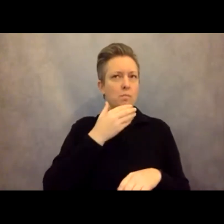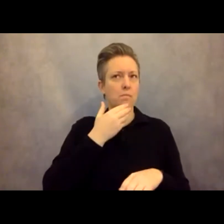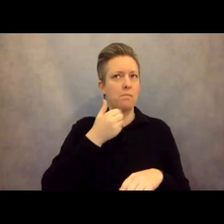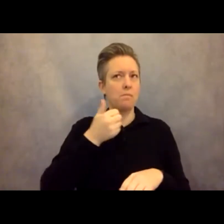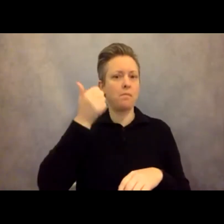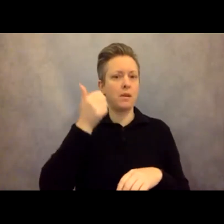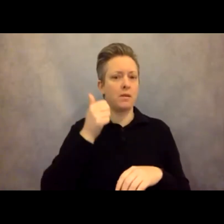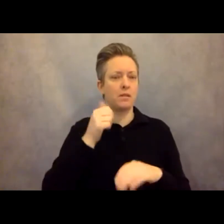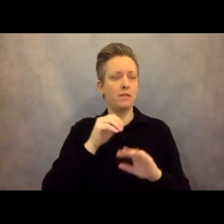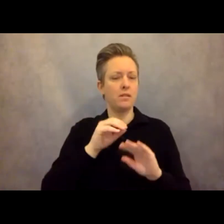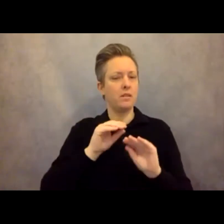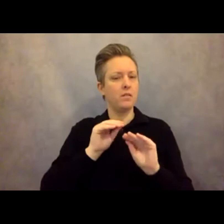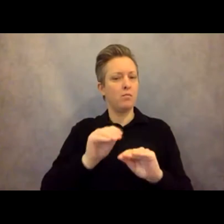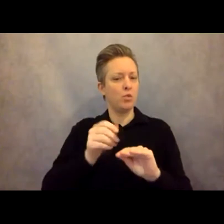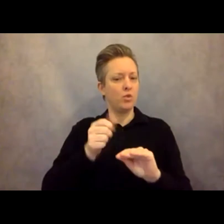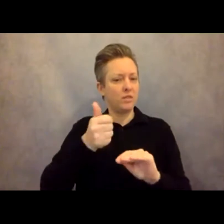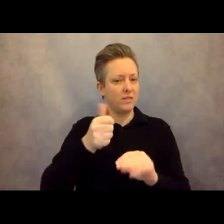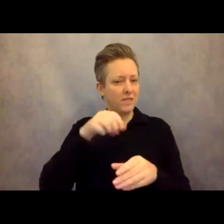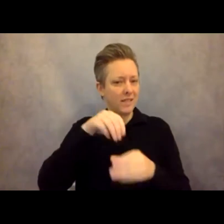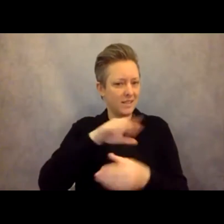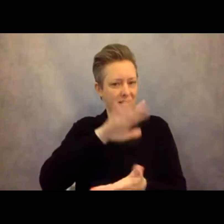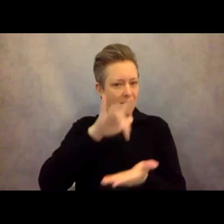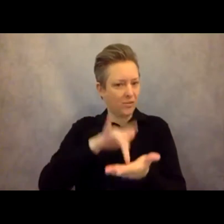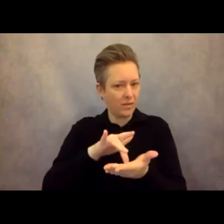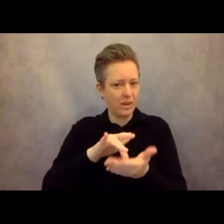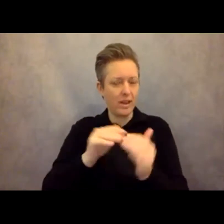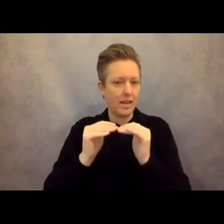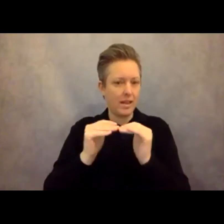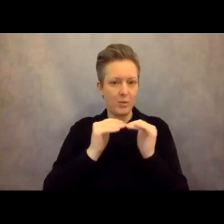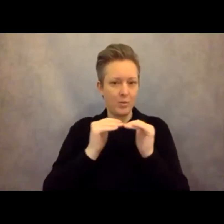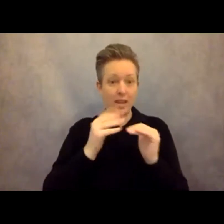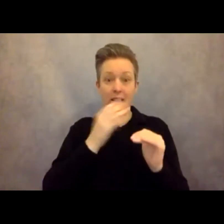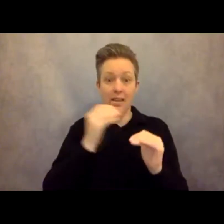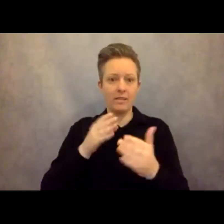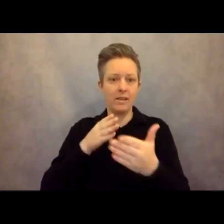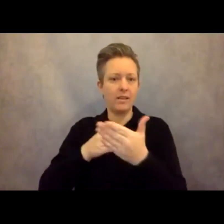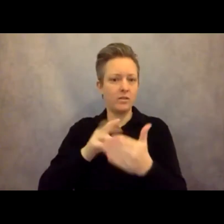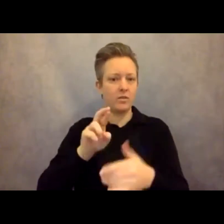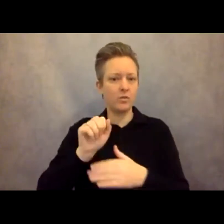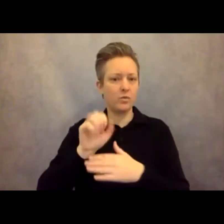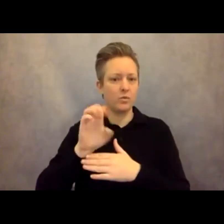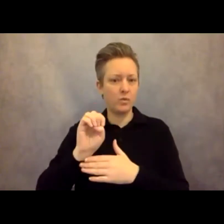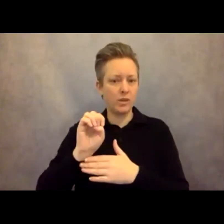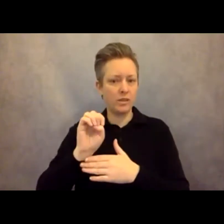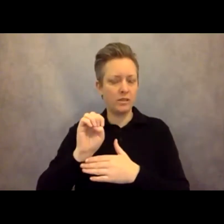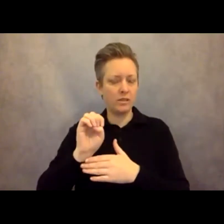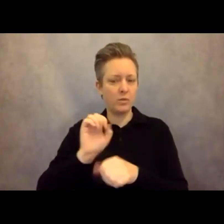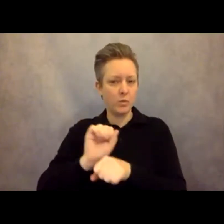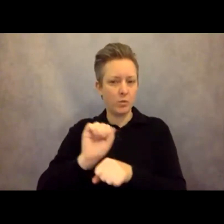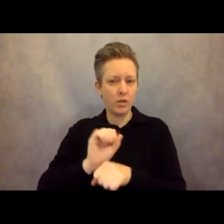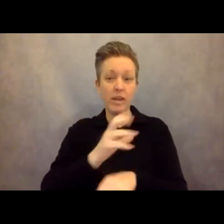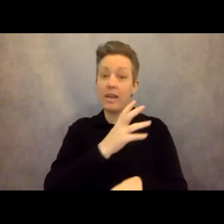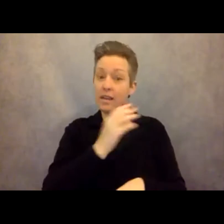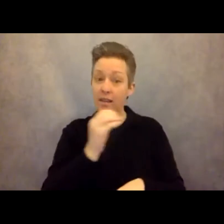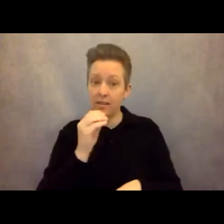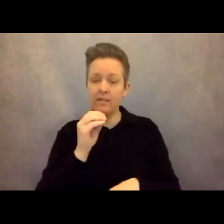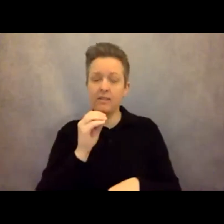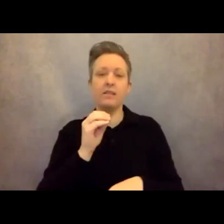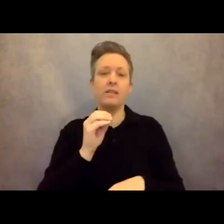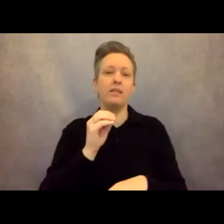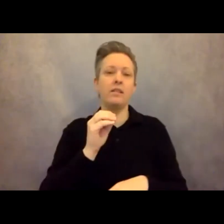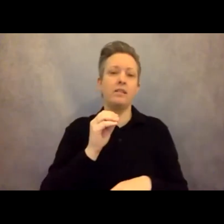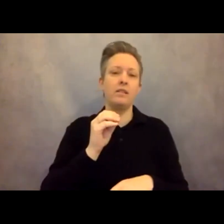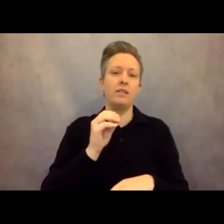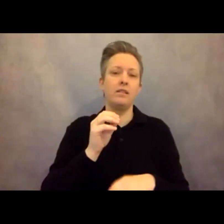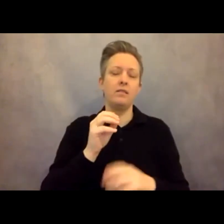and anti-racism work? And are folks still seeing it as mission driven? Or where are you all positioned in this